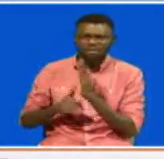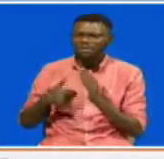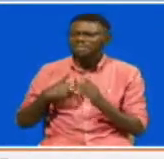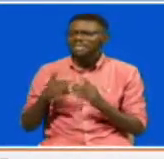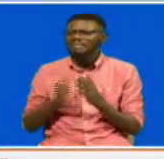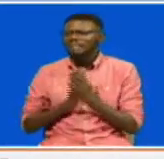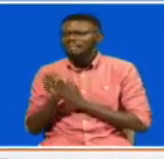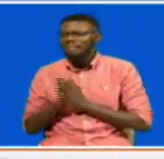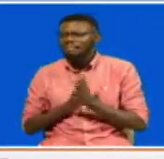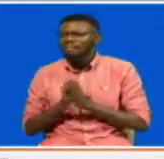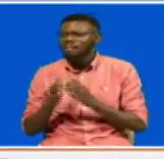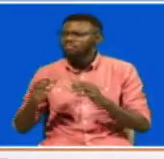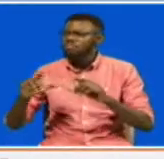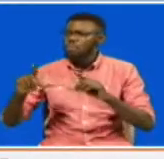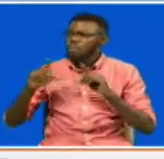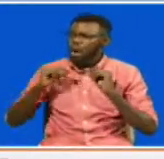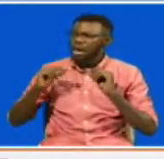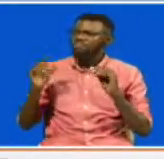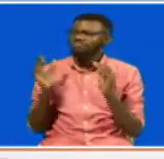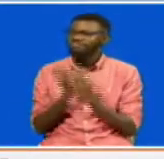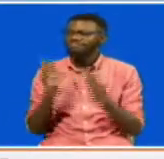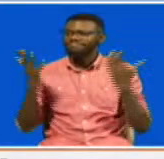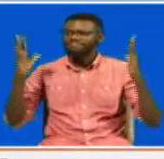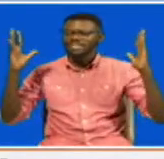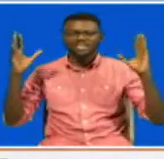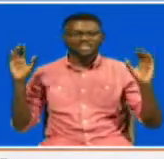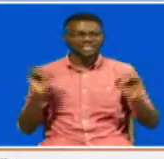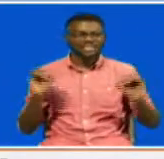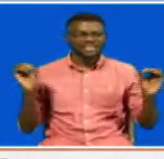in receiving congratulatory messages from,